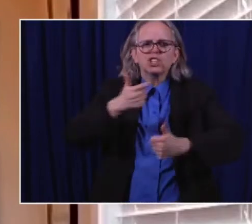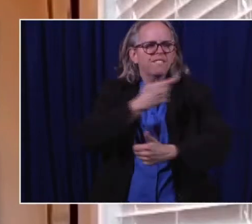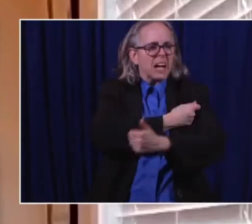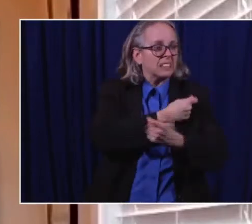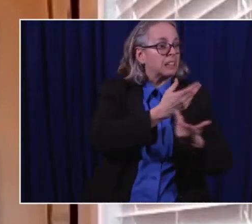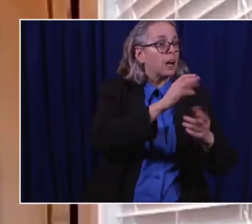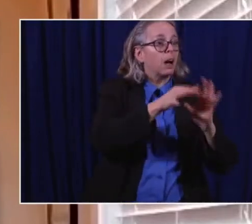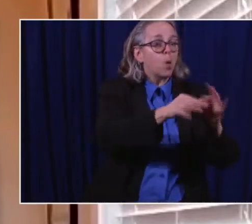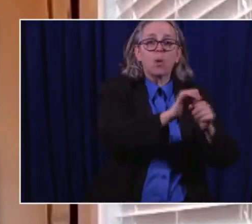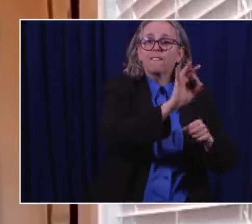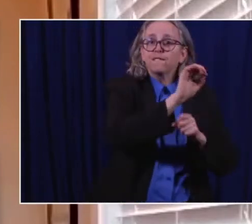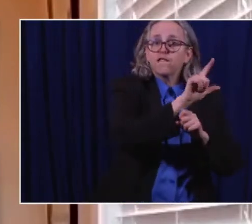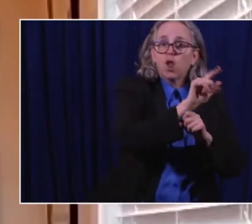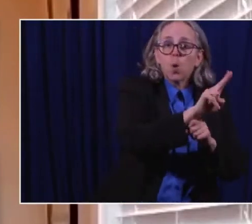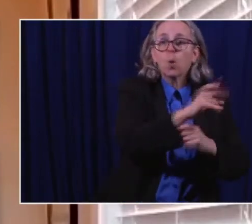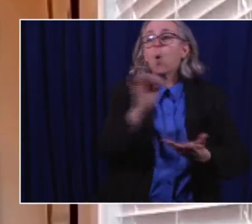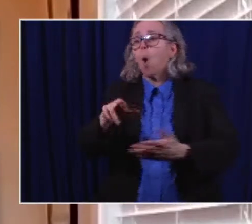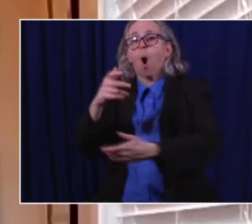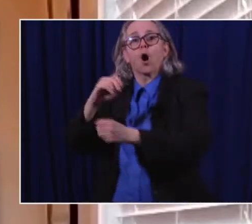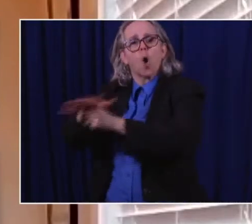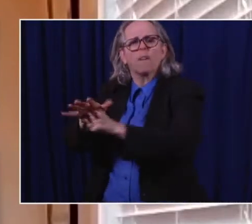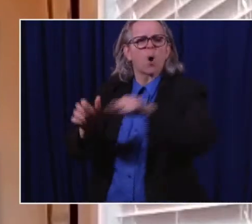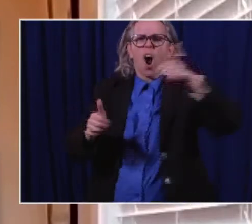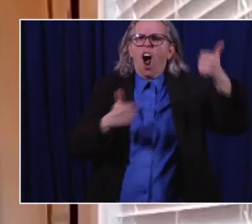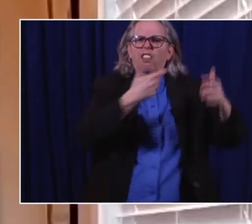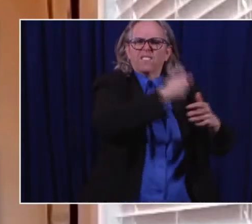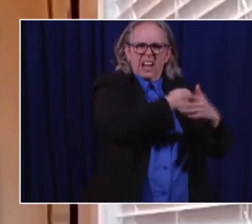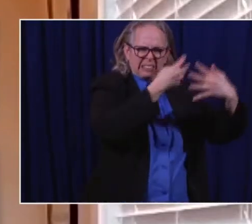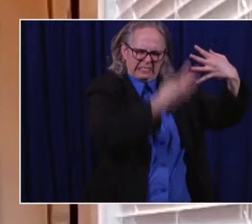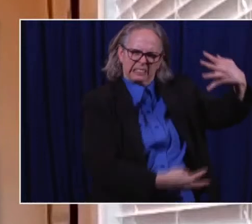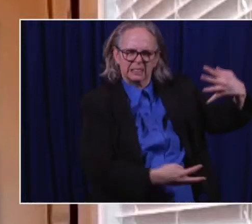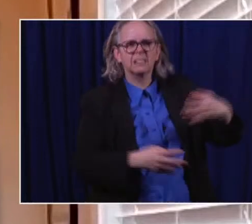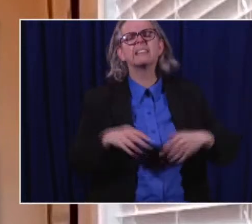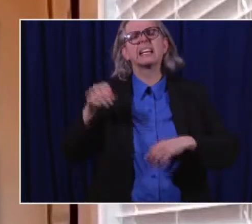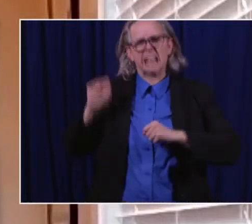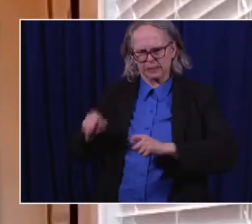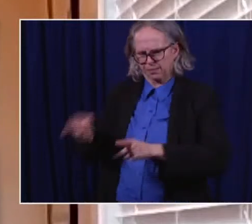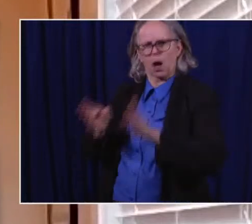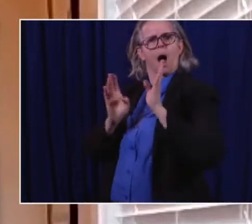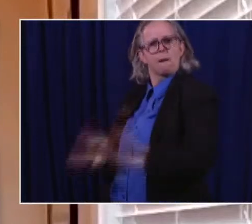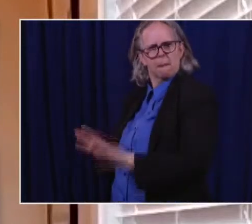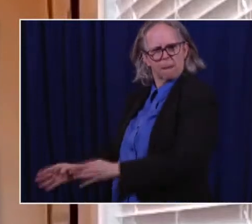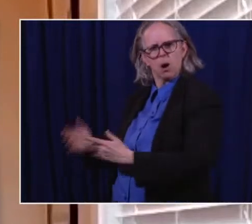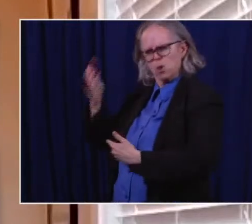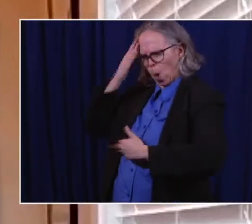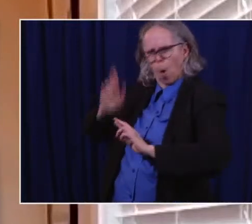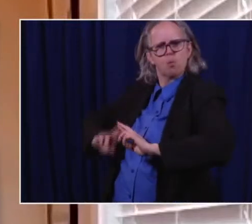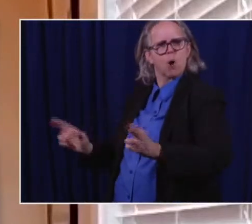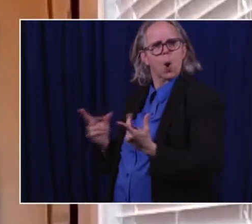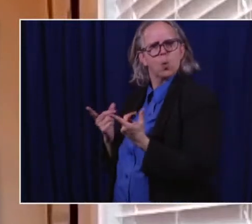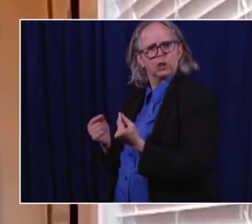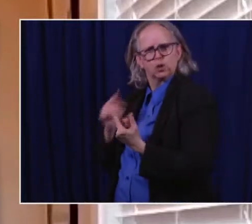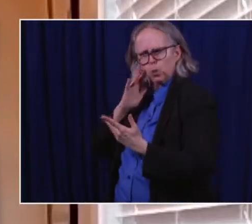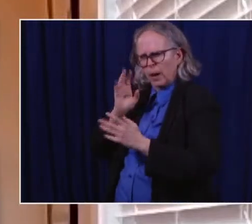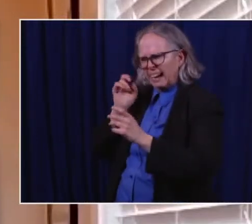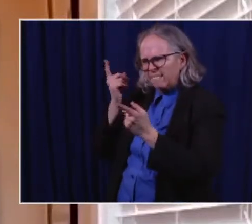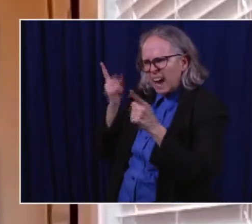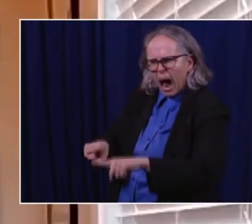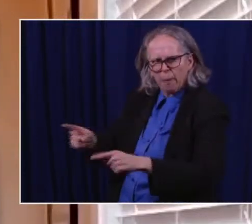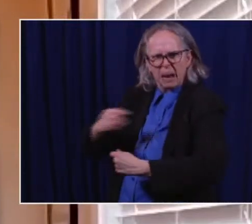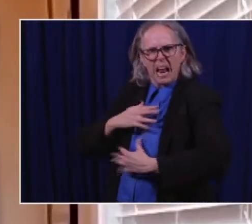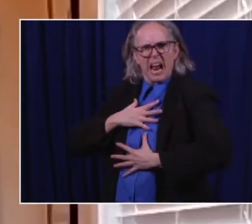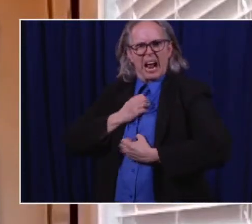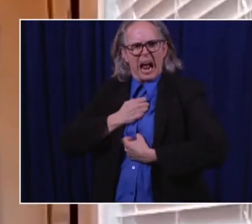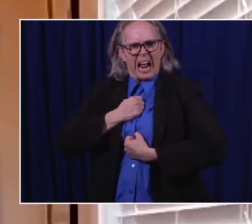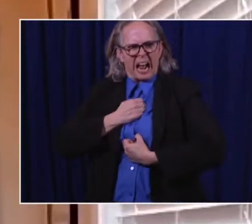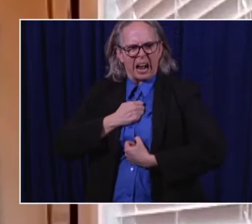So the short answer is yes, they should be well prepared to administer the necessary medications and call for the necessary